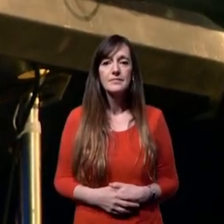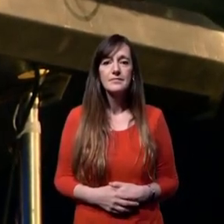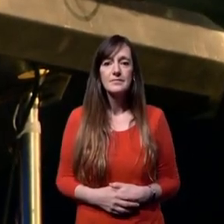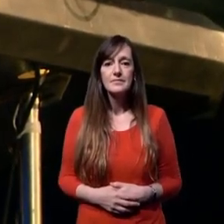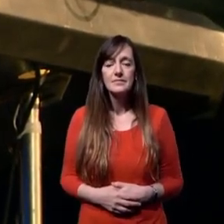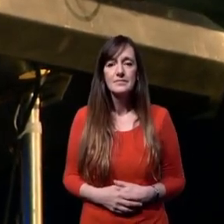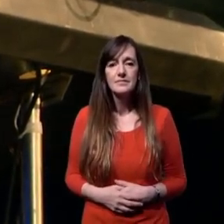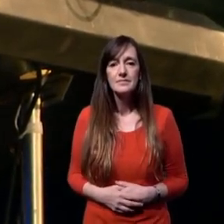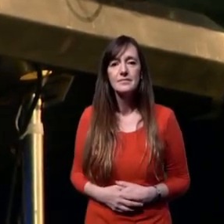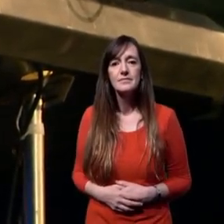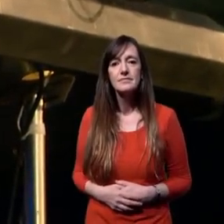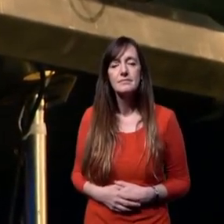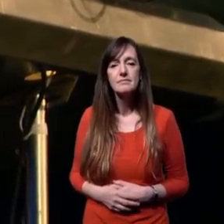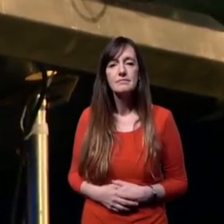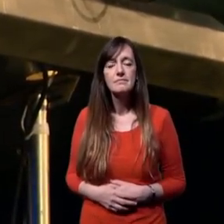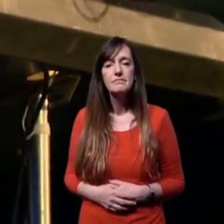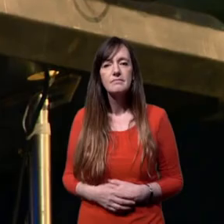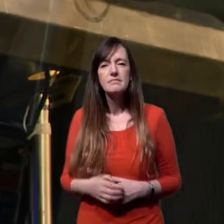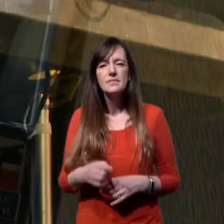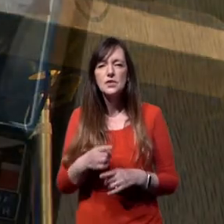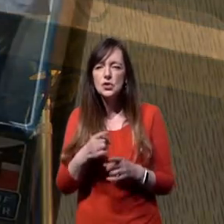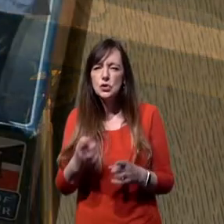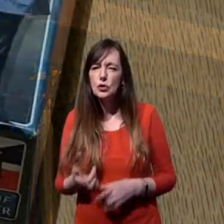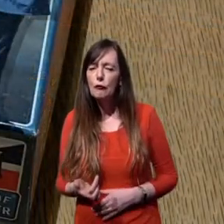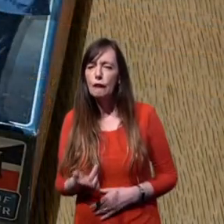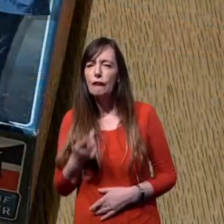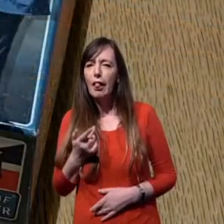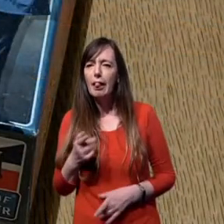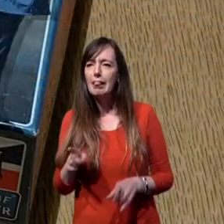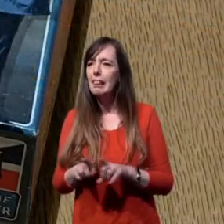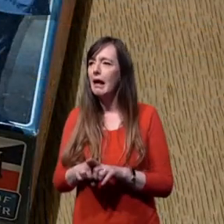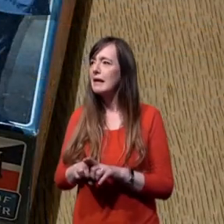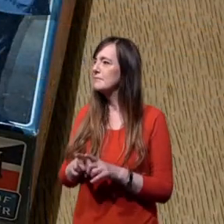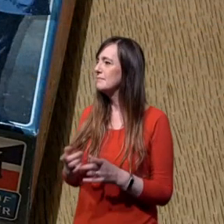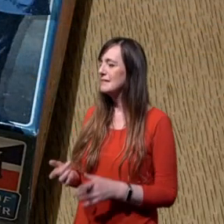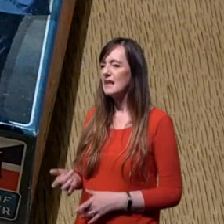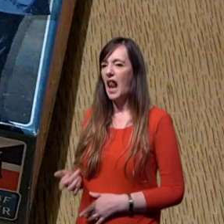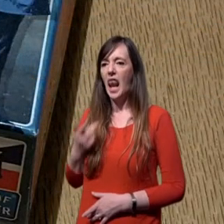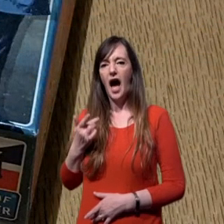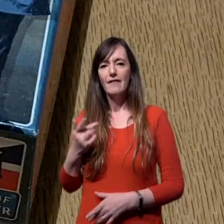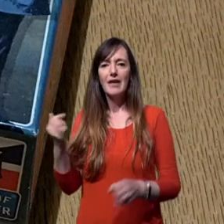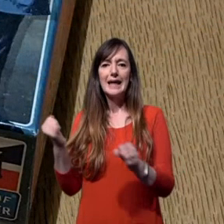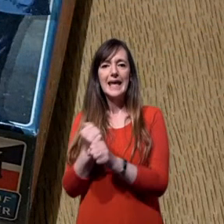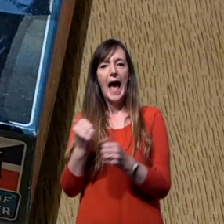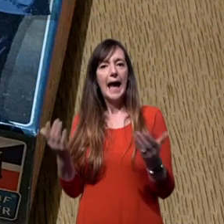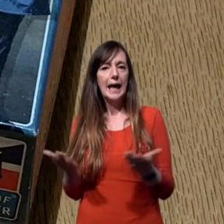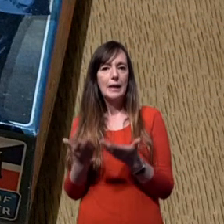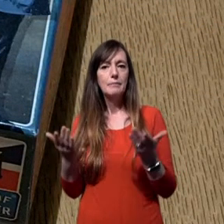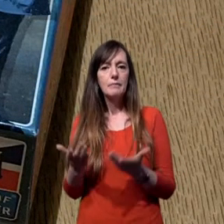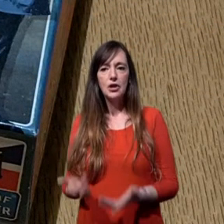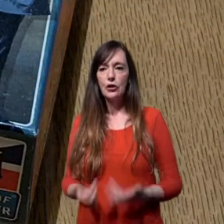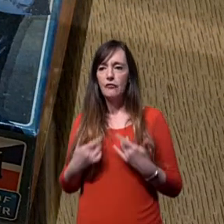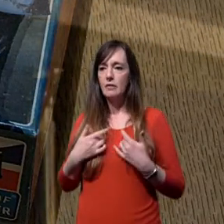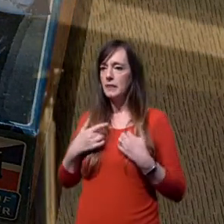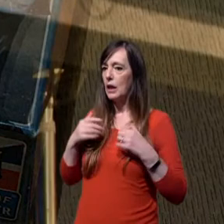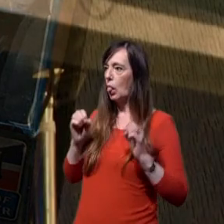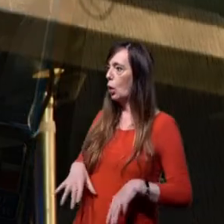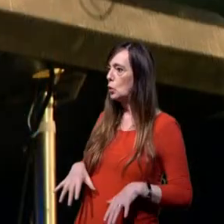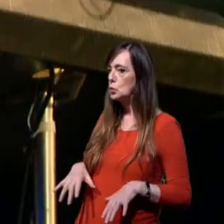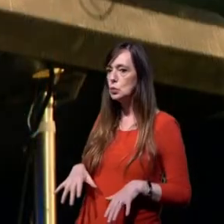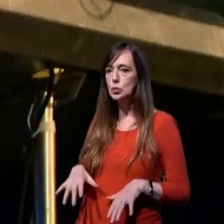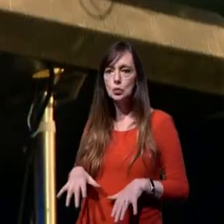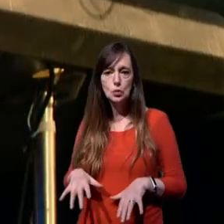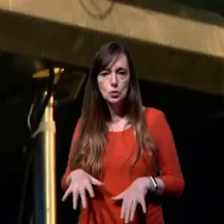I wonder if you ever feel like in the game of life, you are losing. I wonder what games you